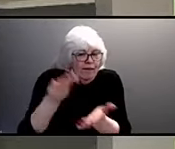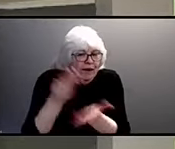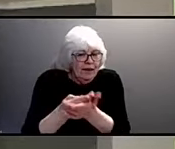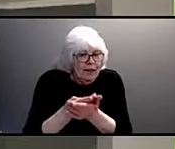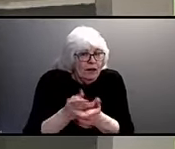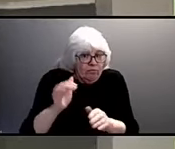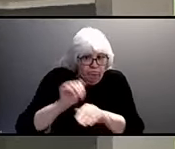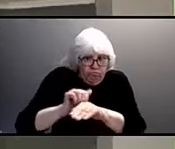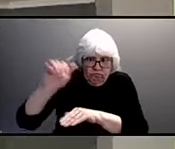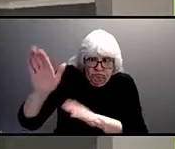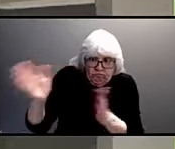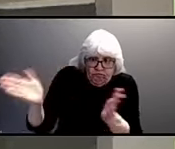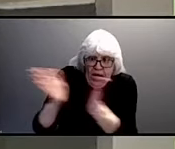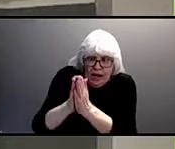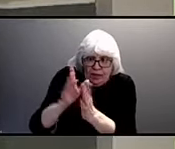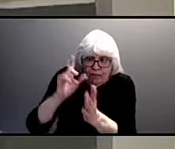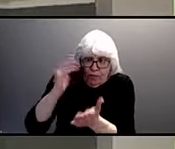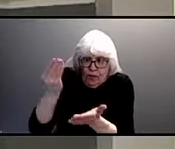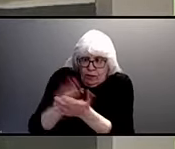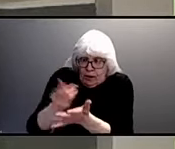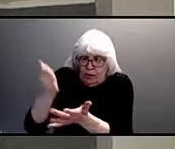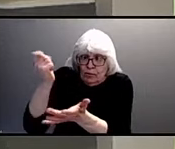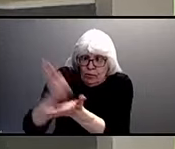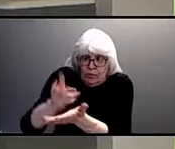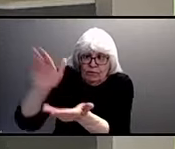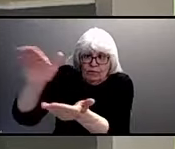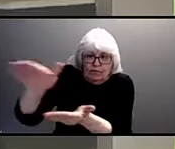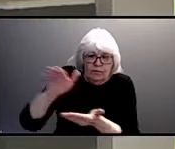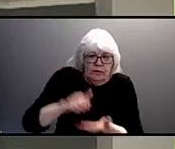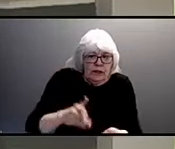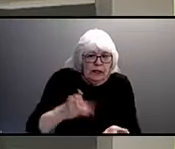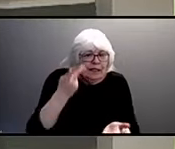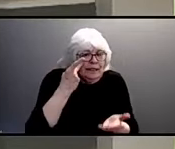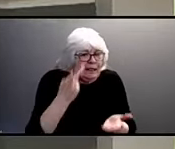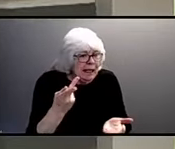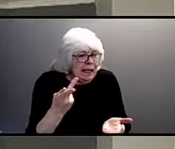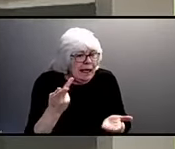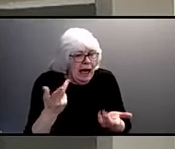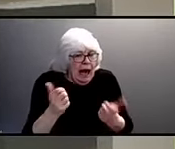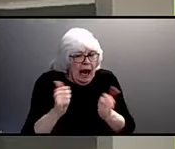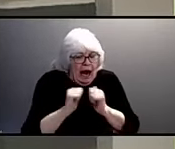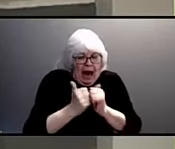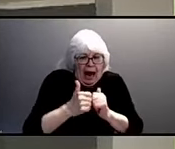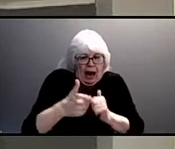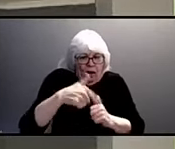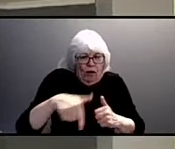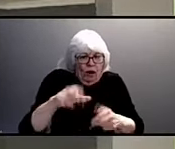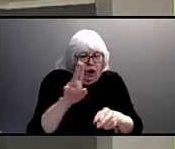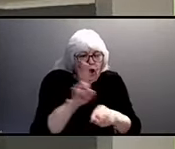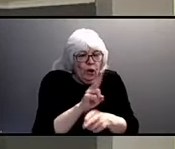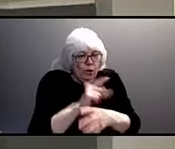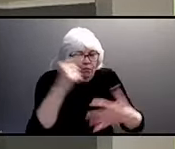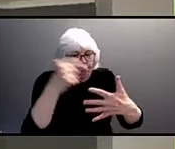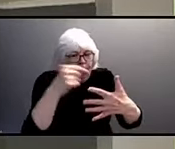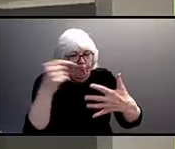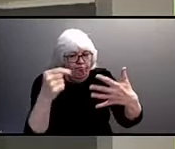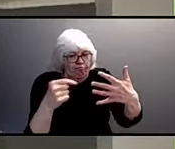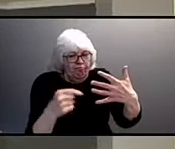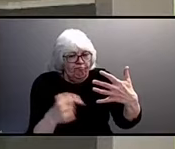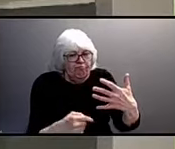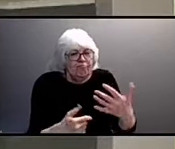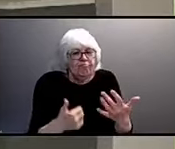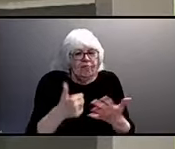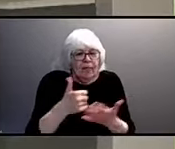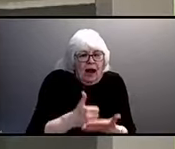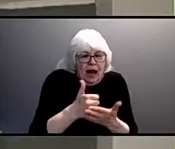approved, we'll be looking at how we can target some of those different incentives and initiatives, particularly towards helping